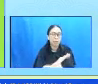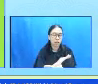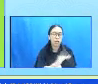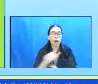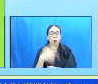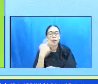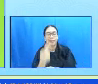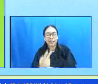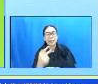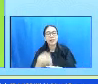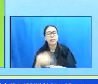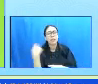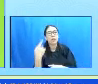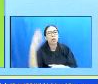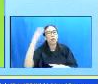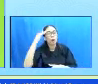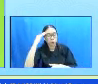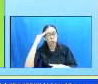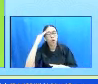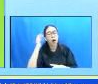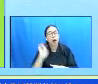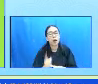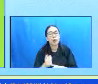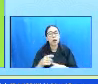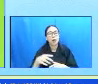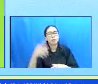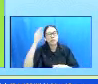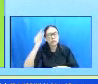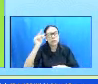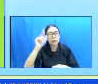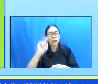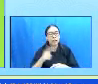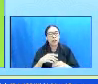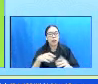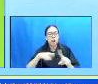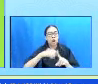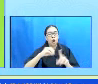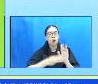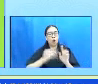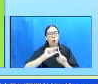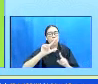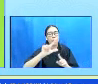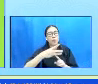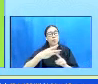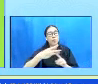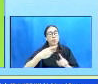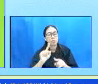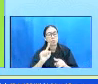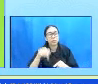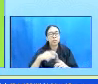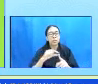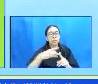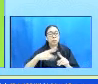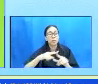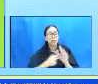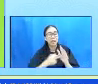the complexity is there because the productivity of the independent palm oil smallholders is only around half of